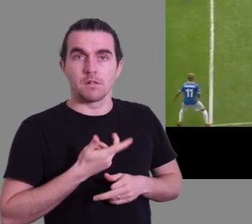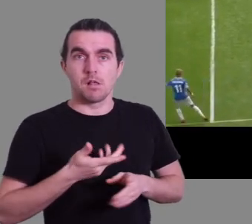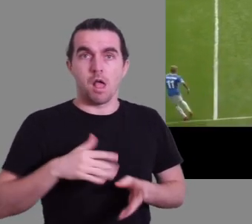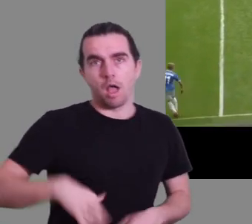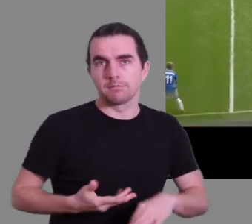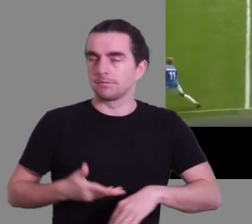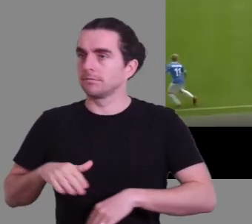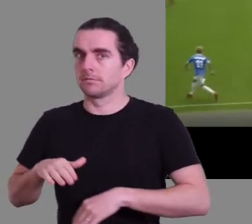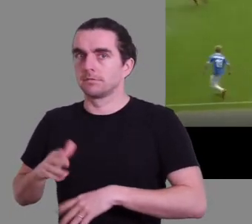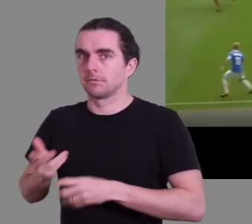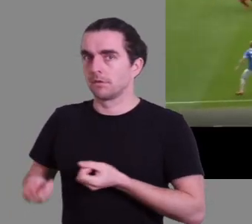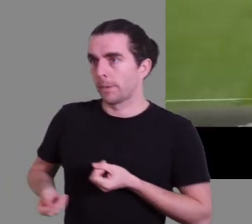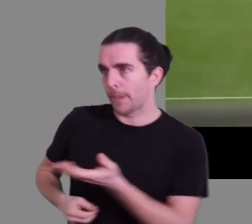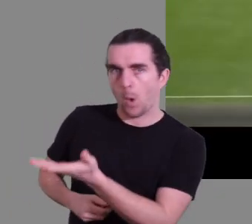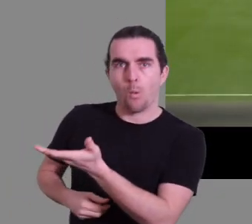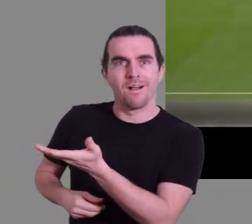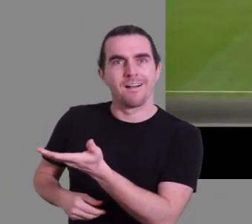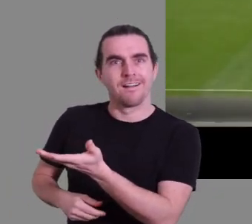and again there, yeah.